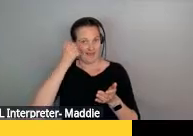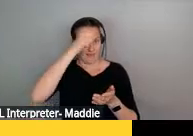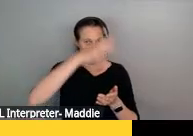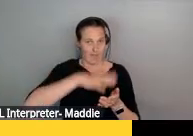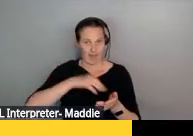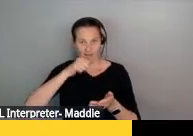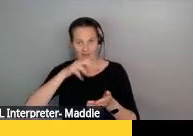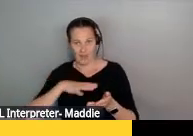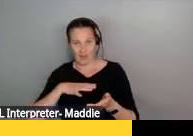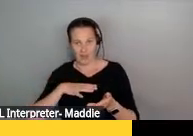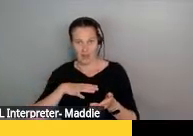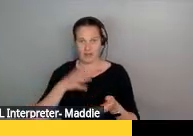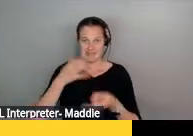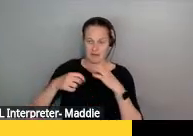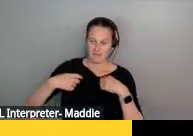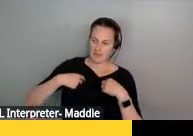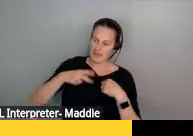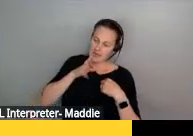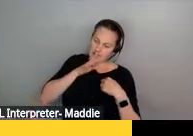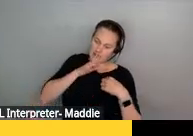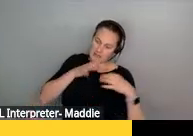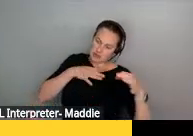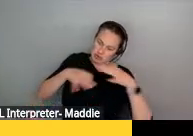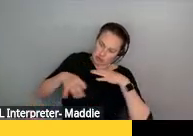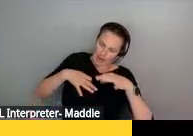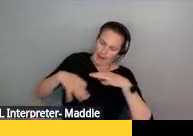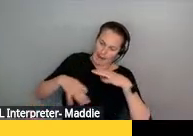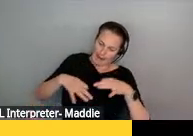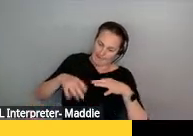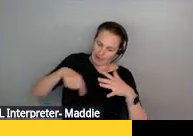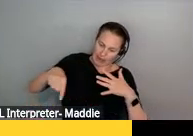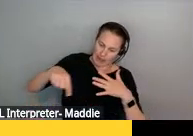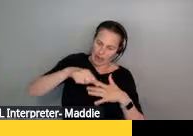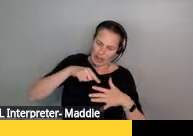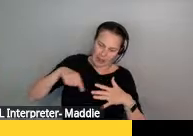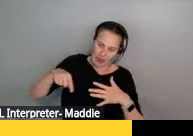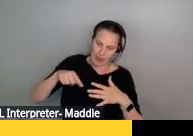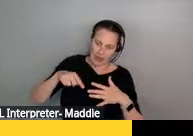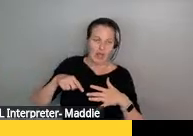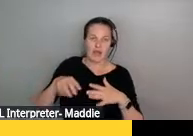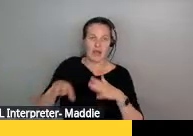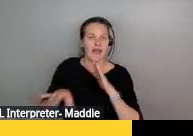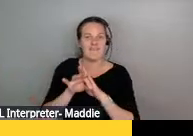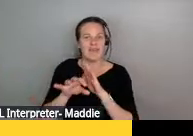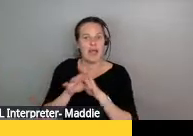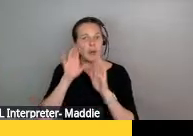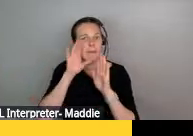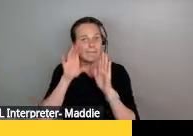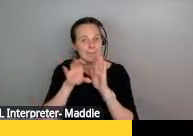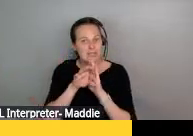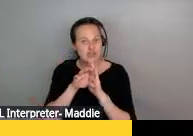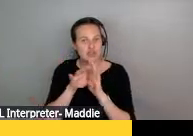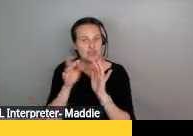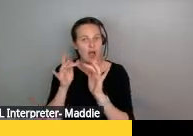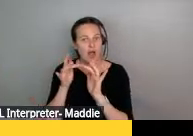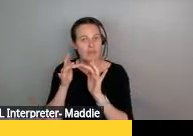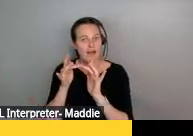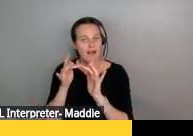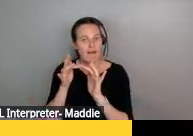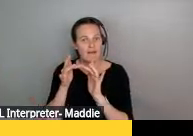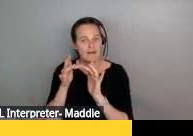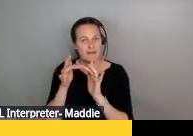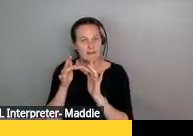to verbally describe that to him, I just found pictures online and then was able